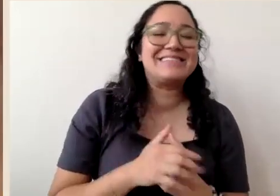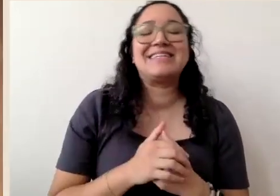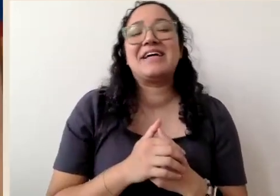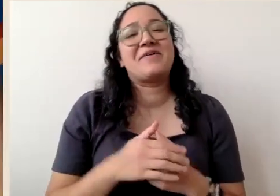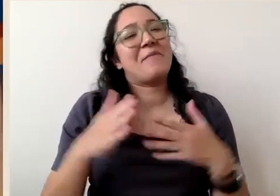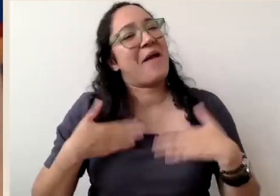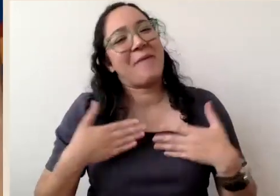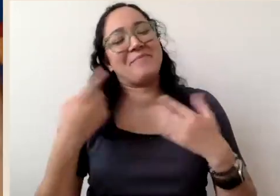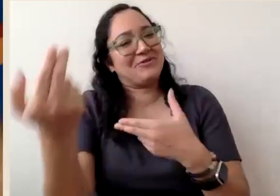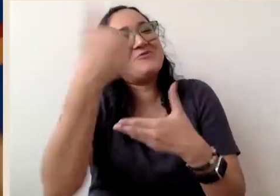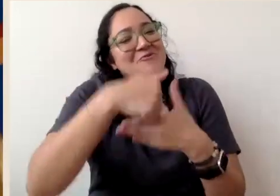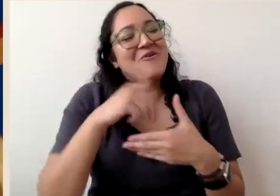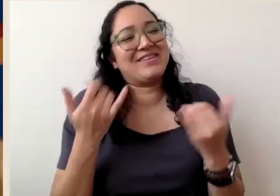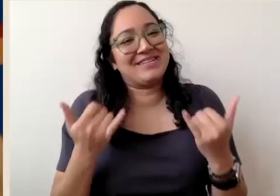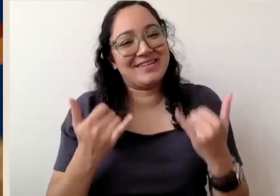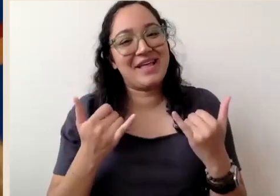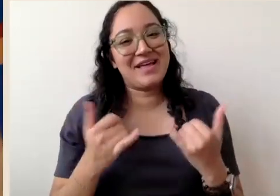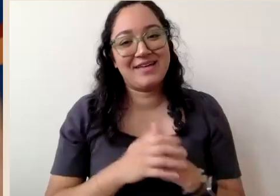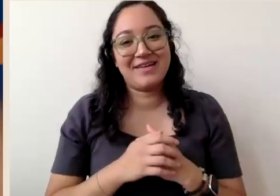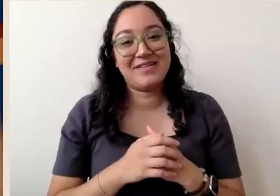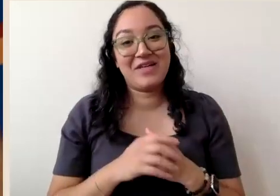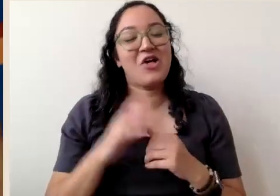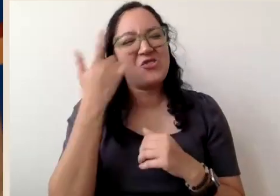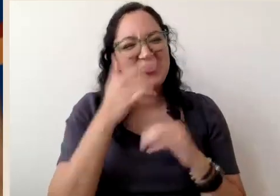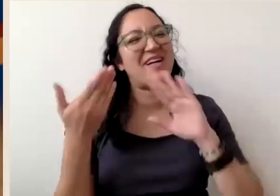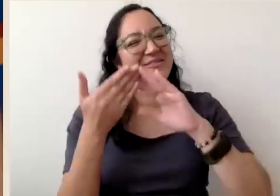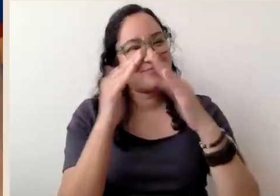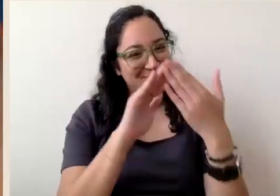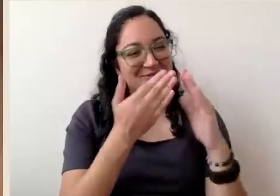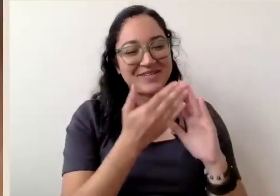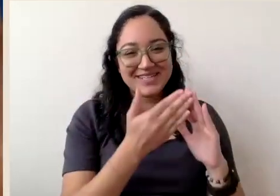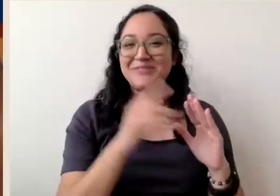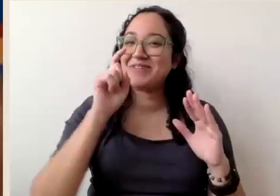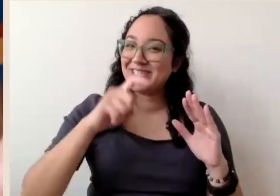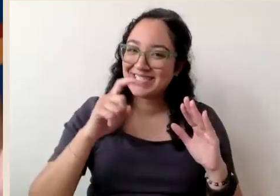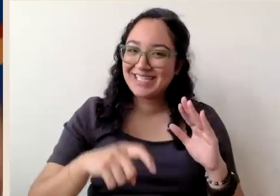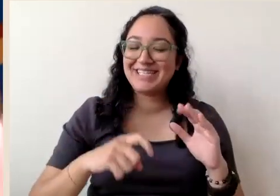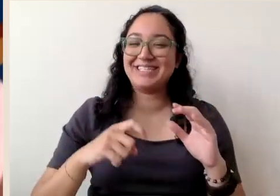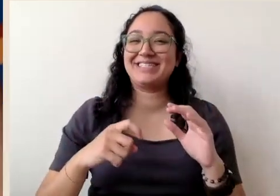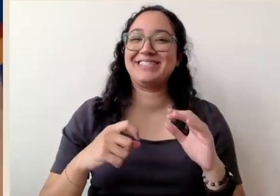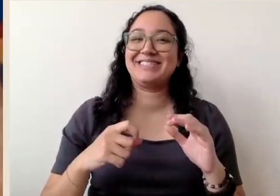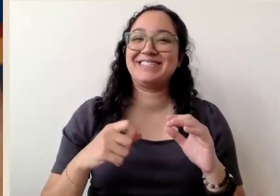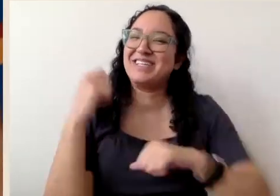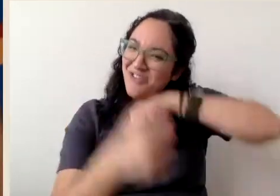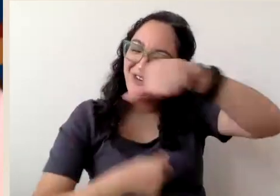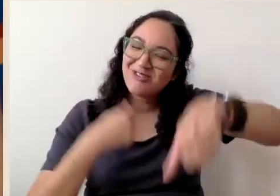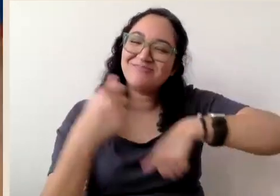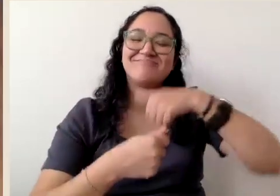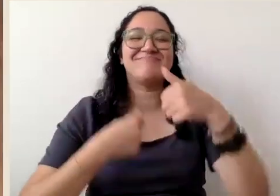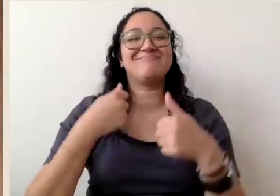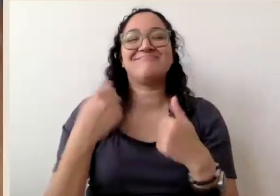you join us today. We are a community. We need each other. Together,